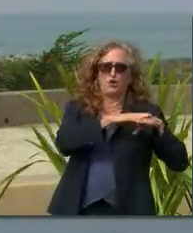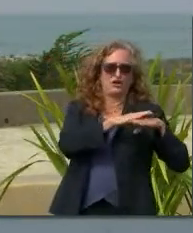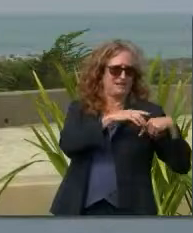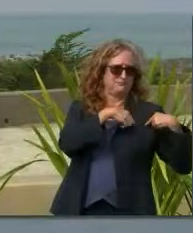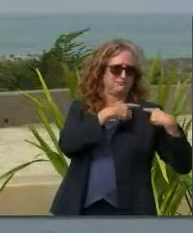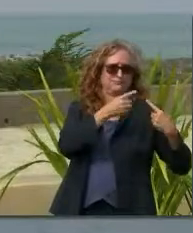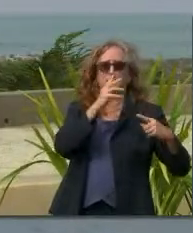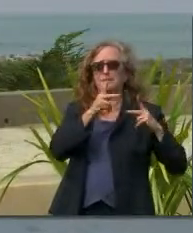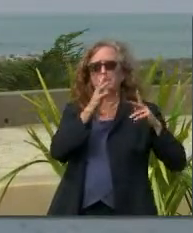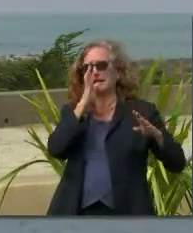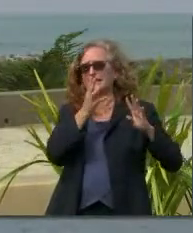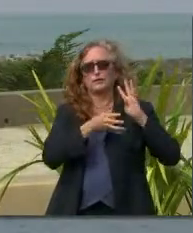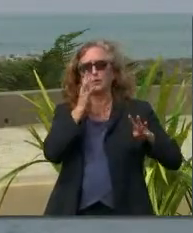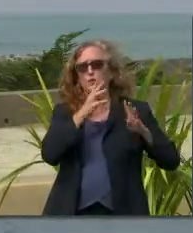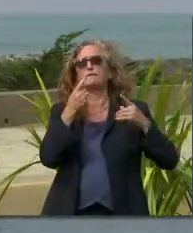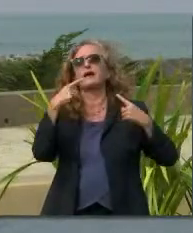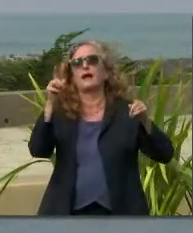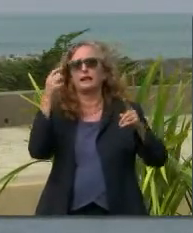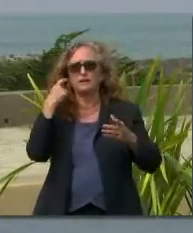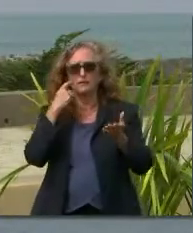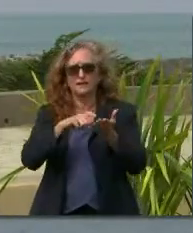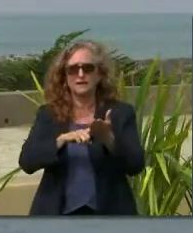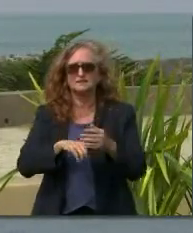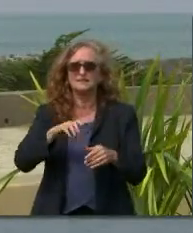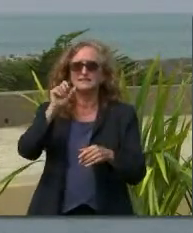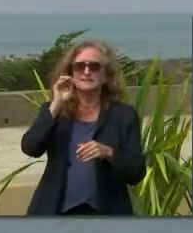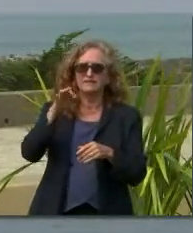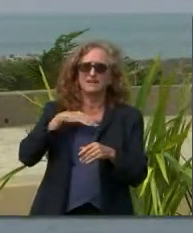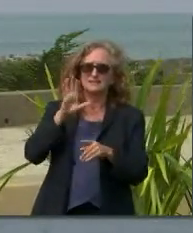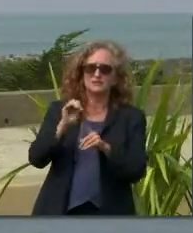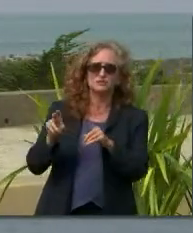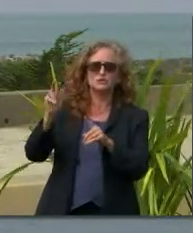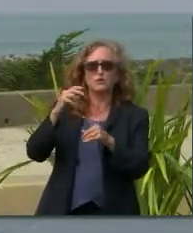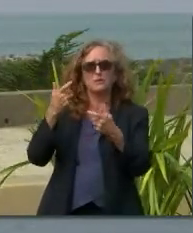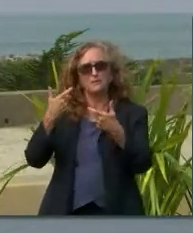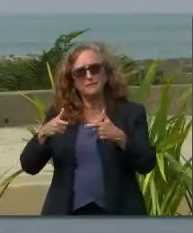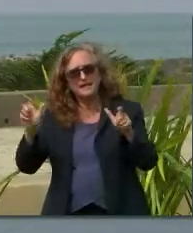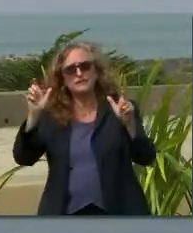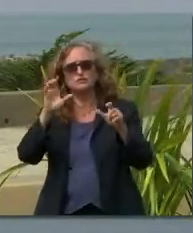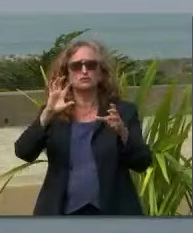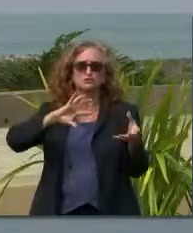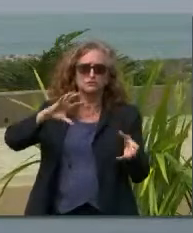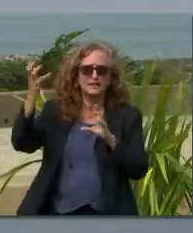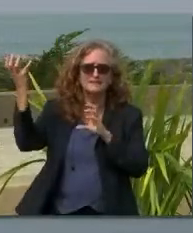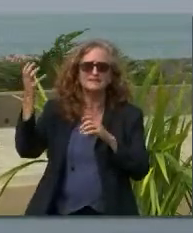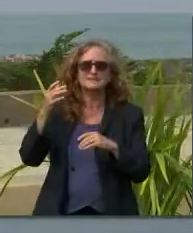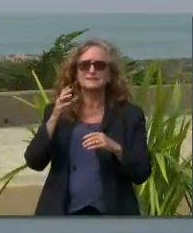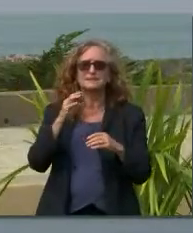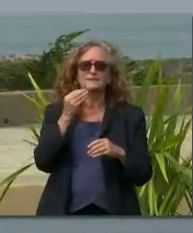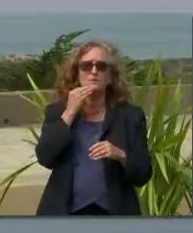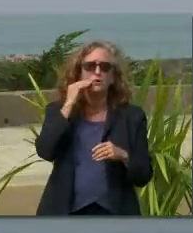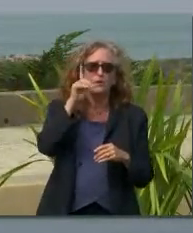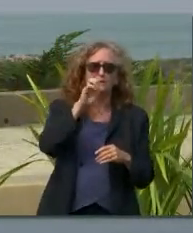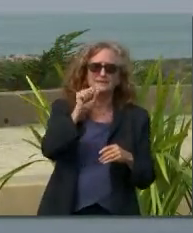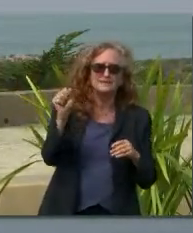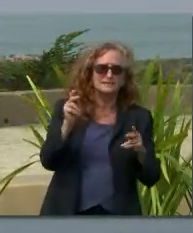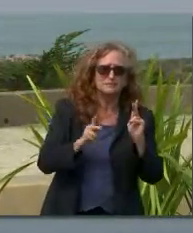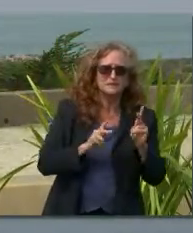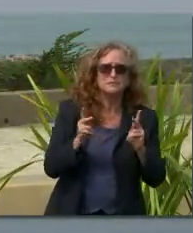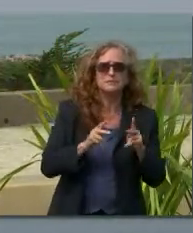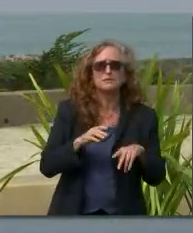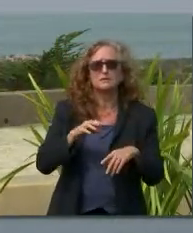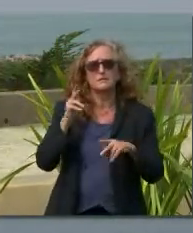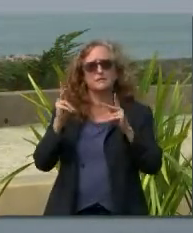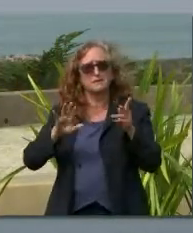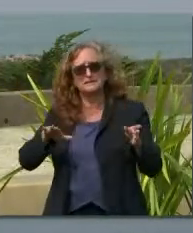said. San Francisco has its own major crises right now: a severe housing shortage, rampant homelessness, and hundreds of people